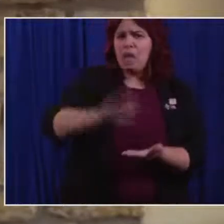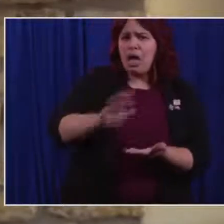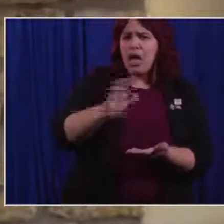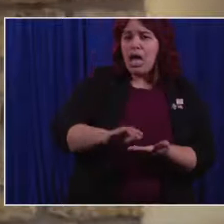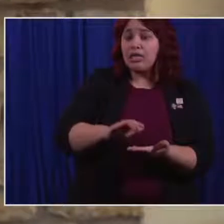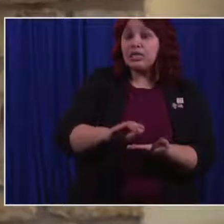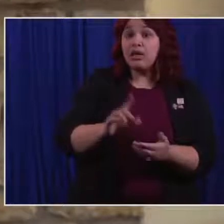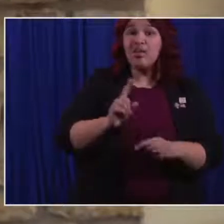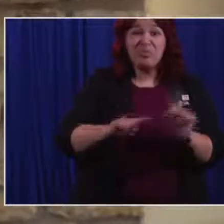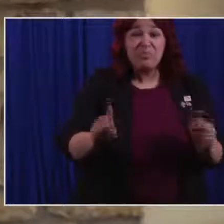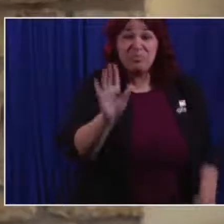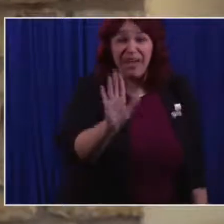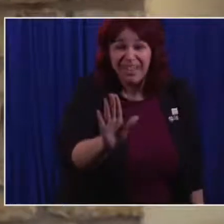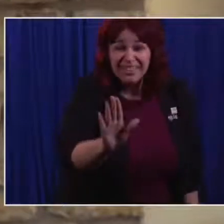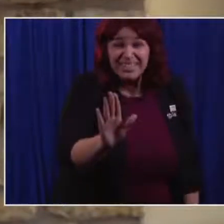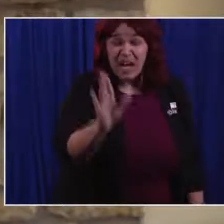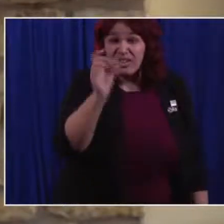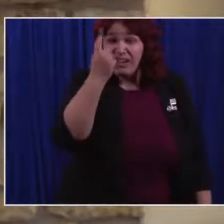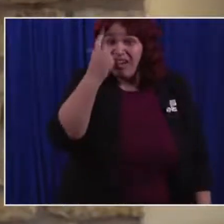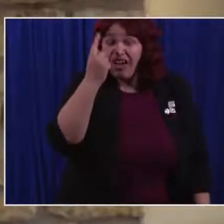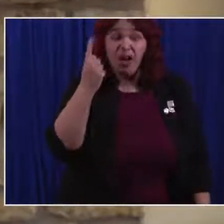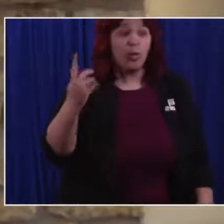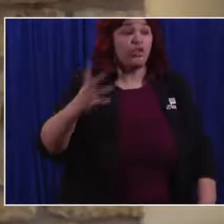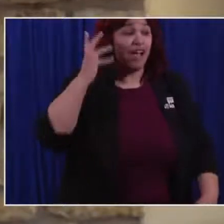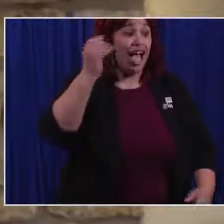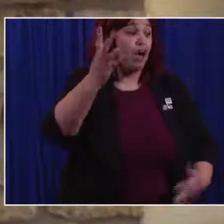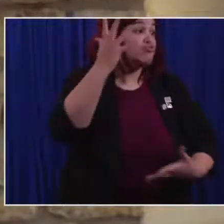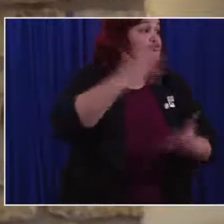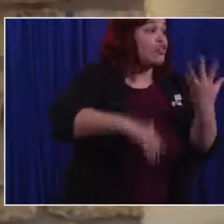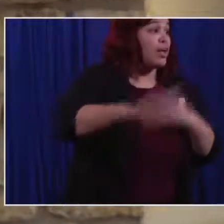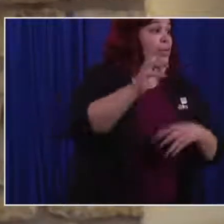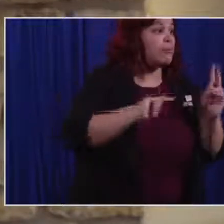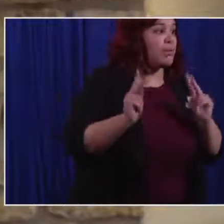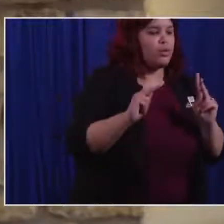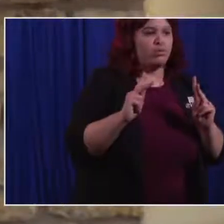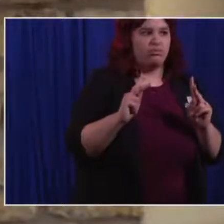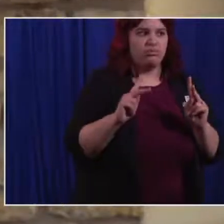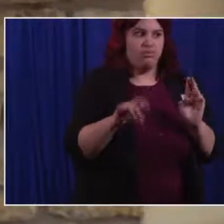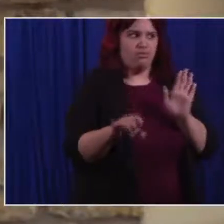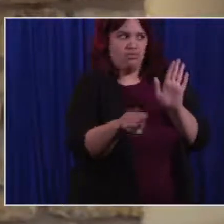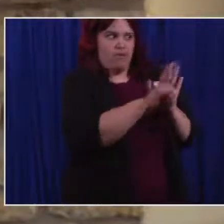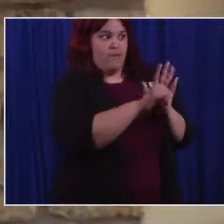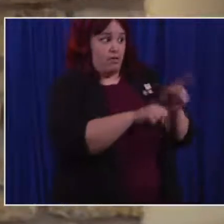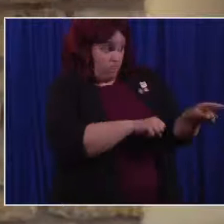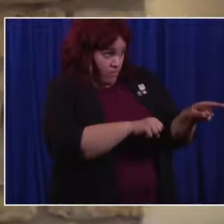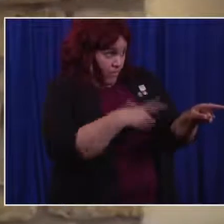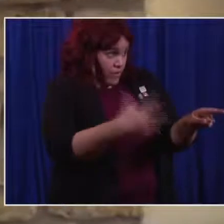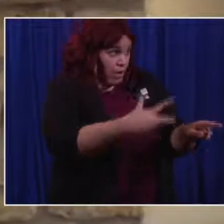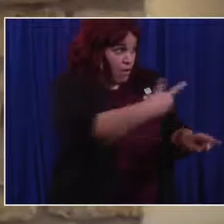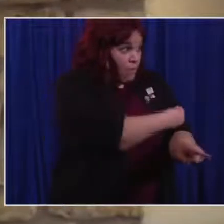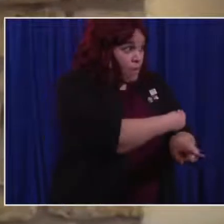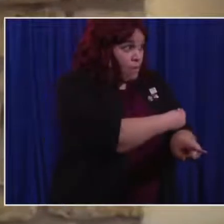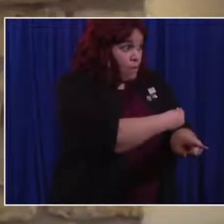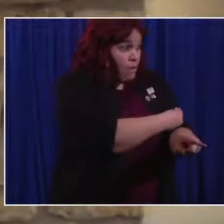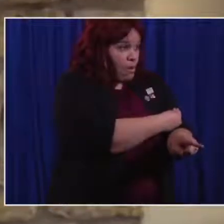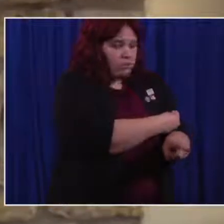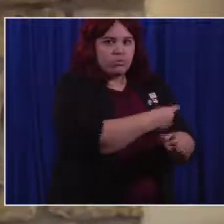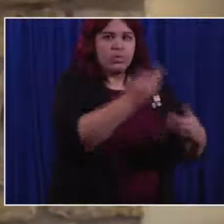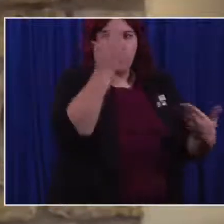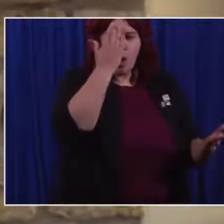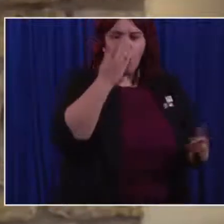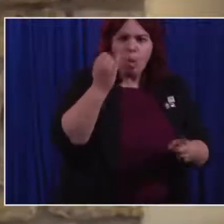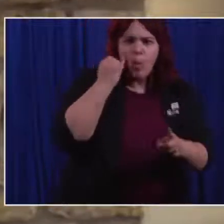who is vaccinated or unvaccinated, or who might be at high risk. So this new guidance is